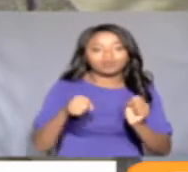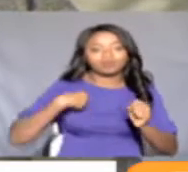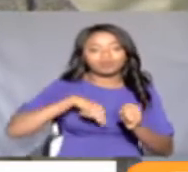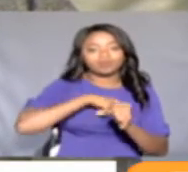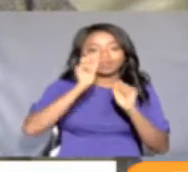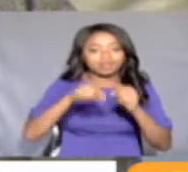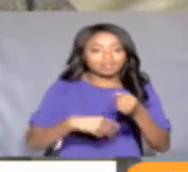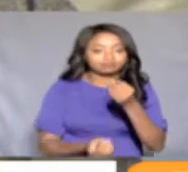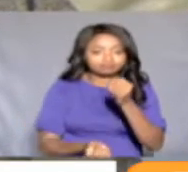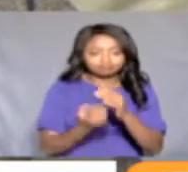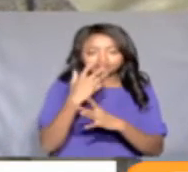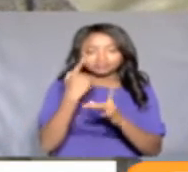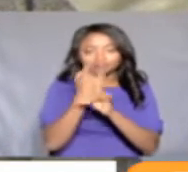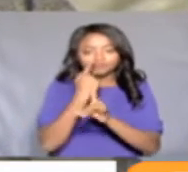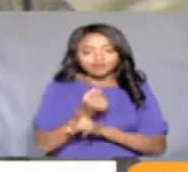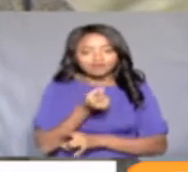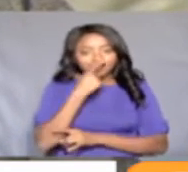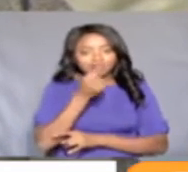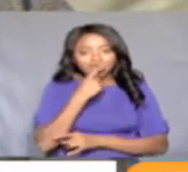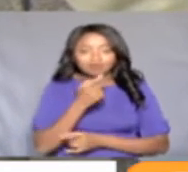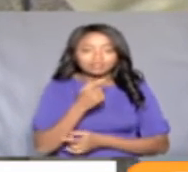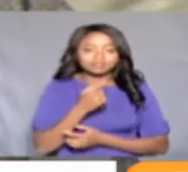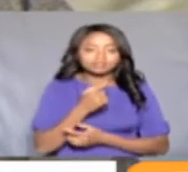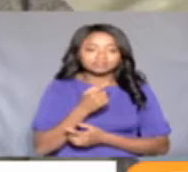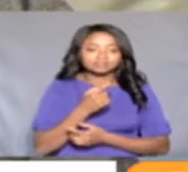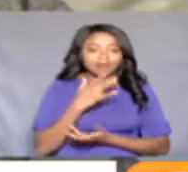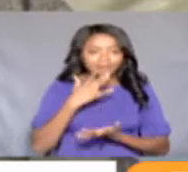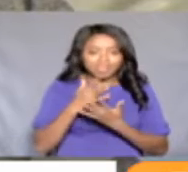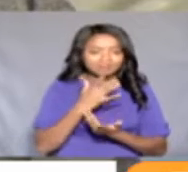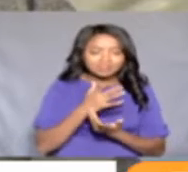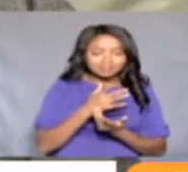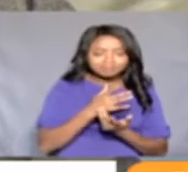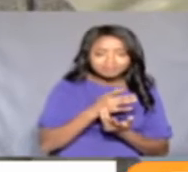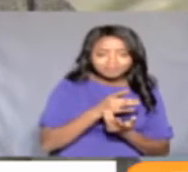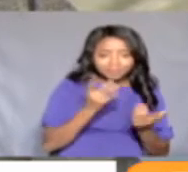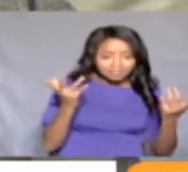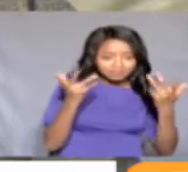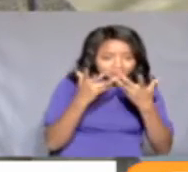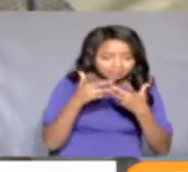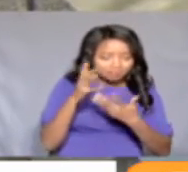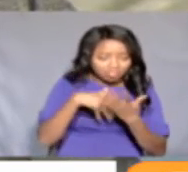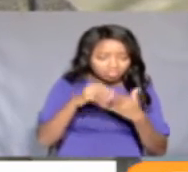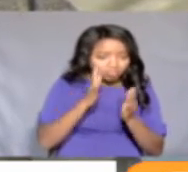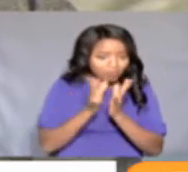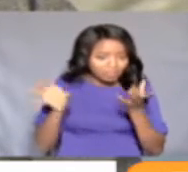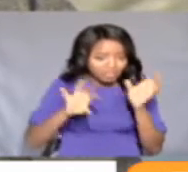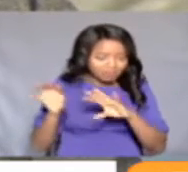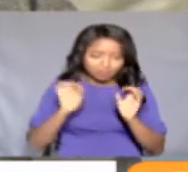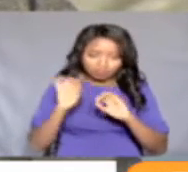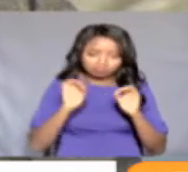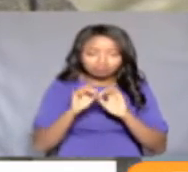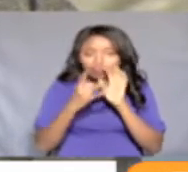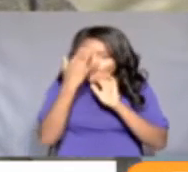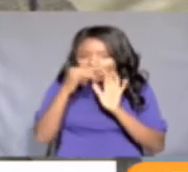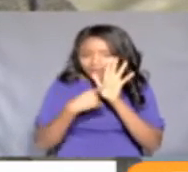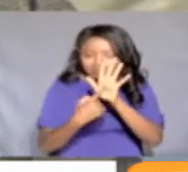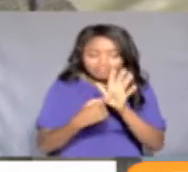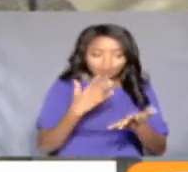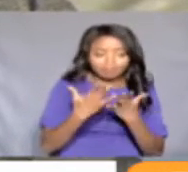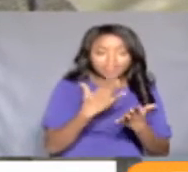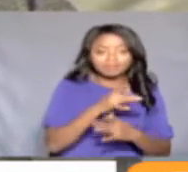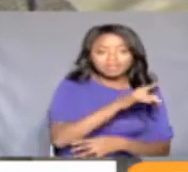either phytomedicines, which are not purified, because sometimes you find that if you take these plants